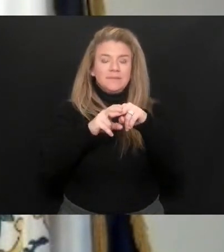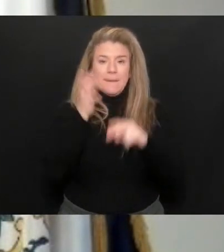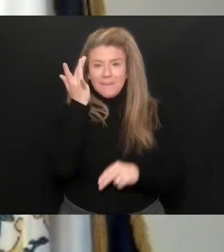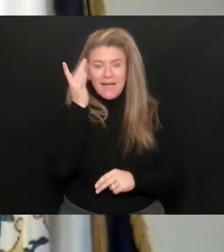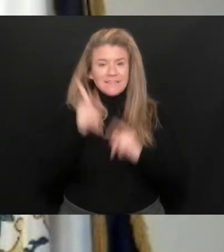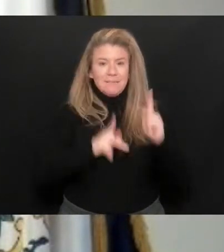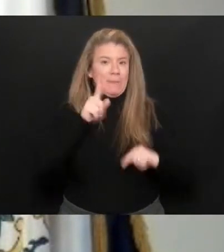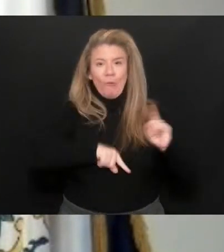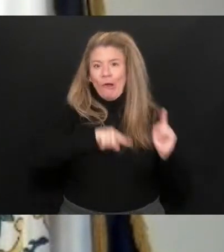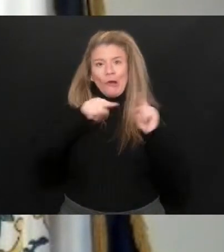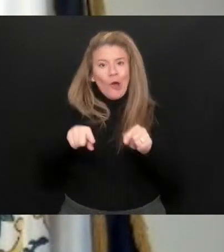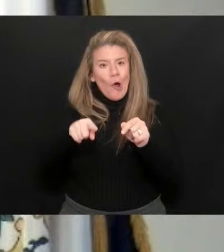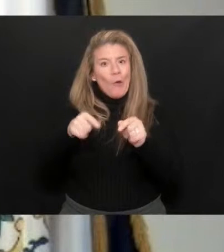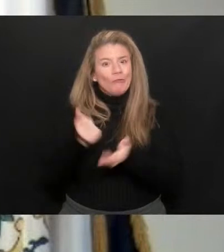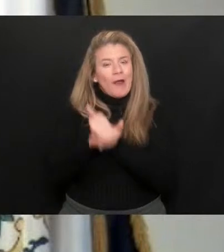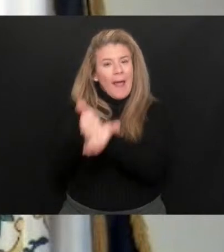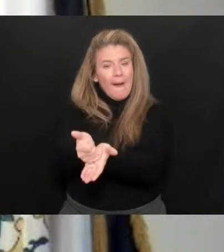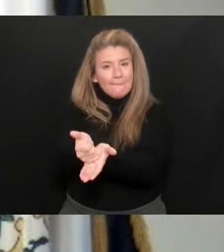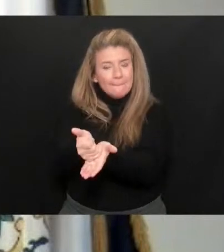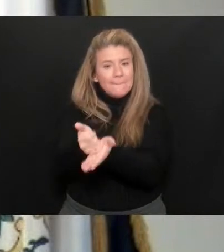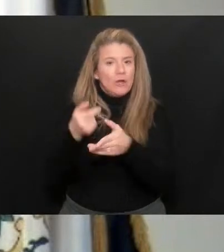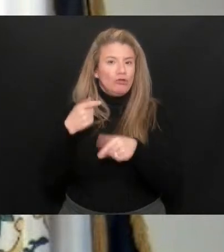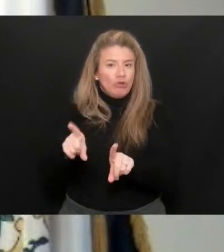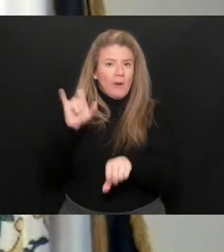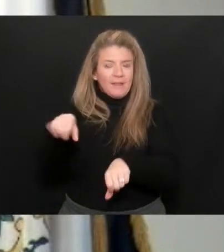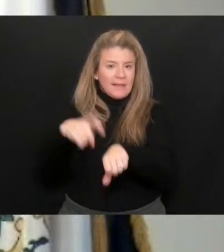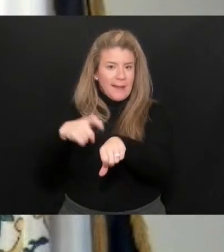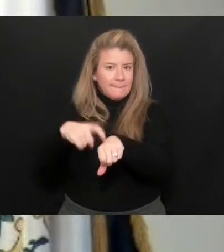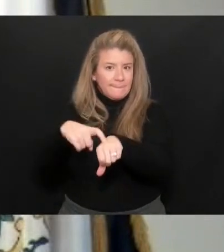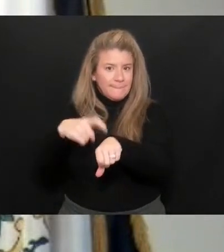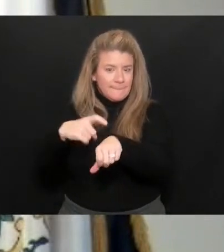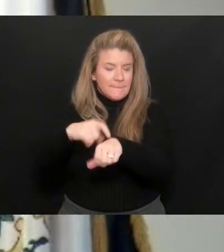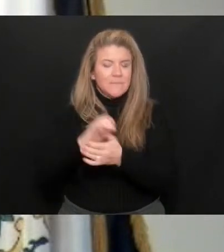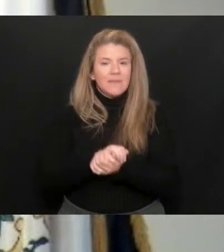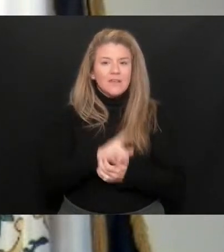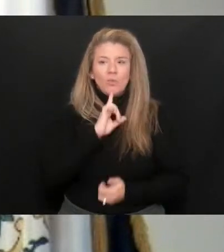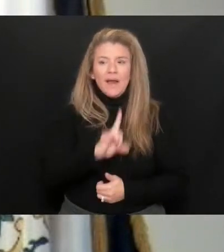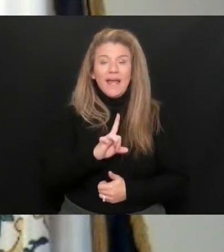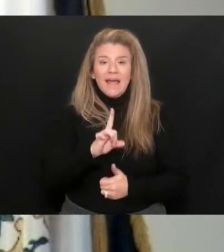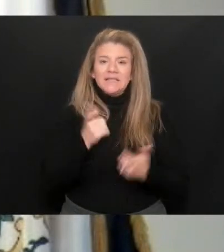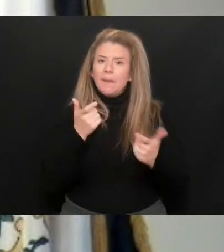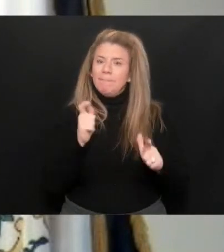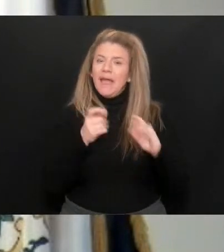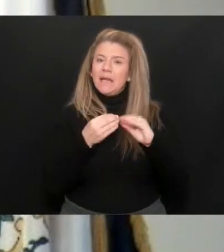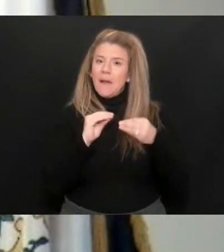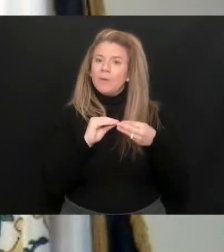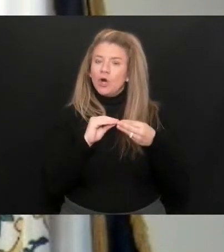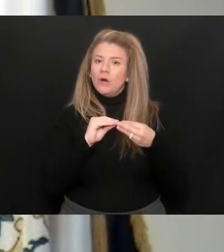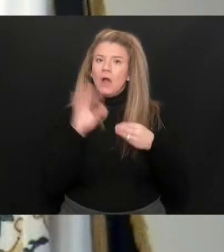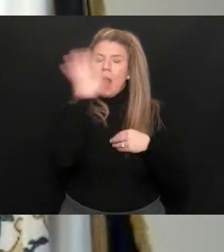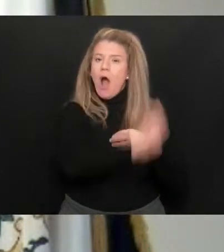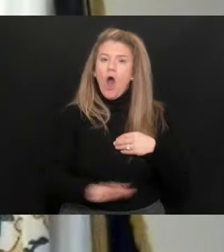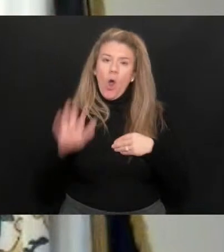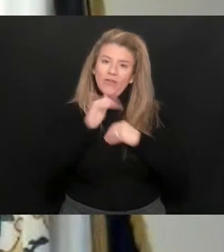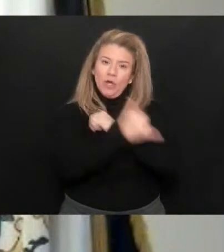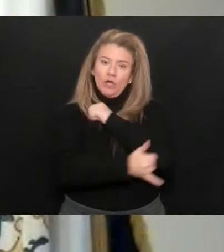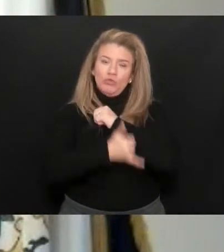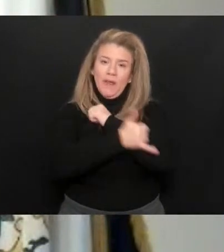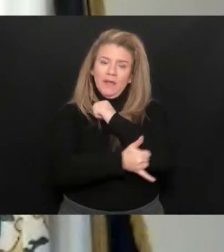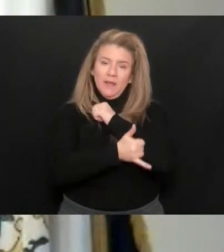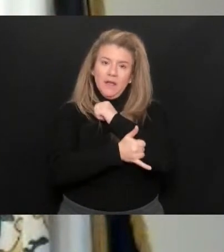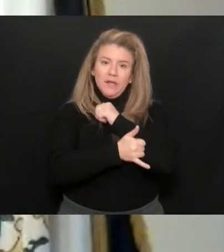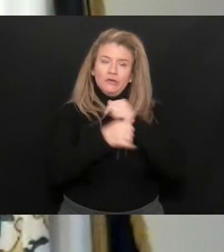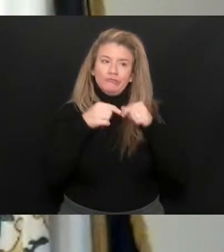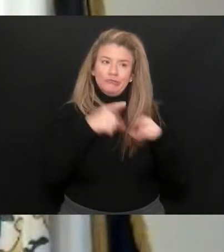West Virginia, not just in West Virginia, but across the state. There's some significant numbers across the country with regard to